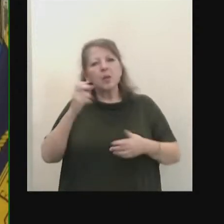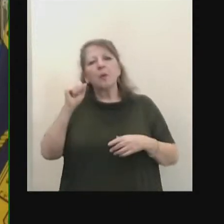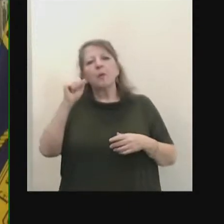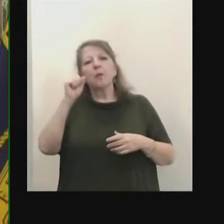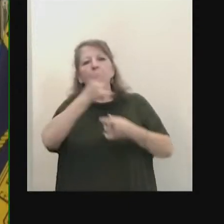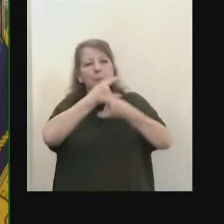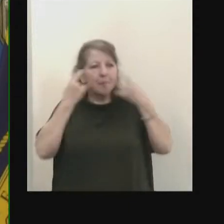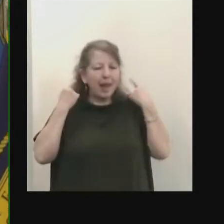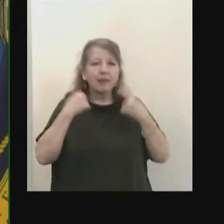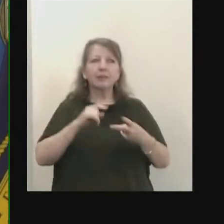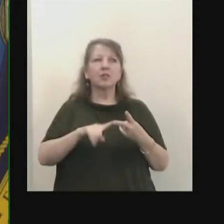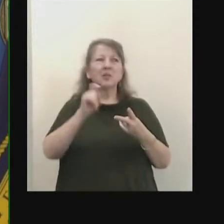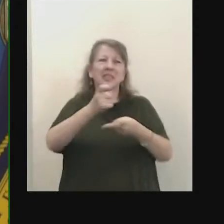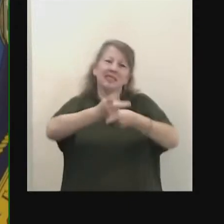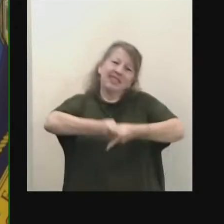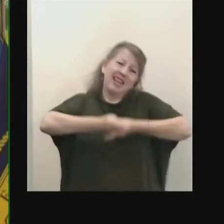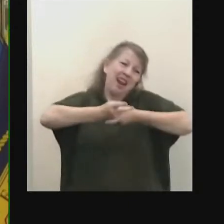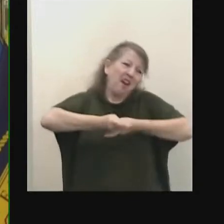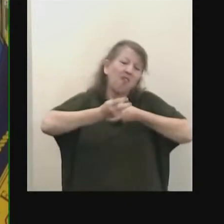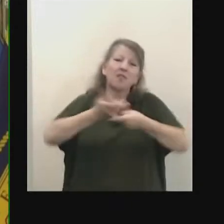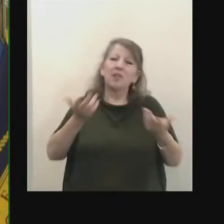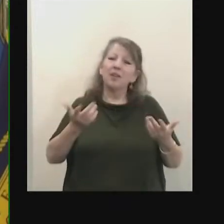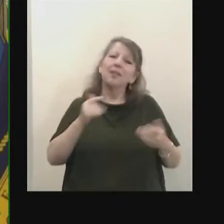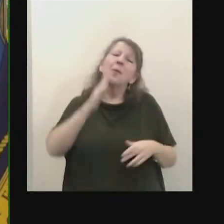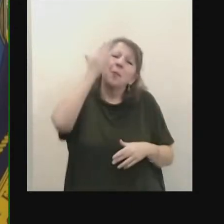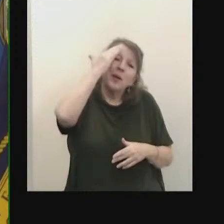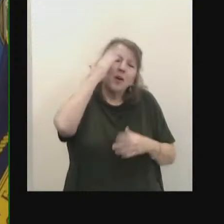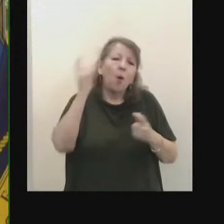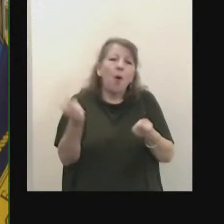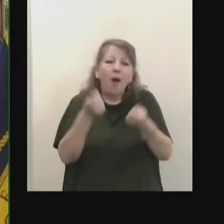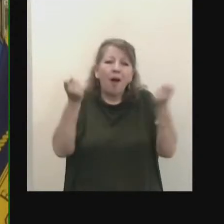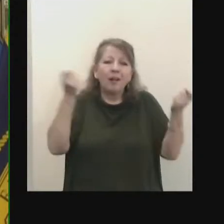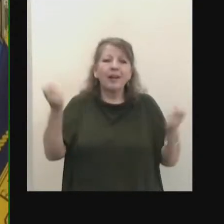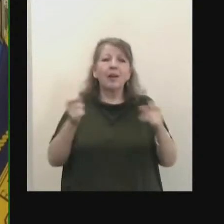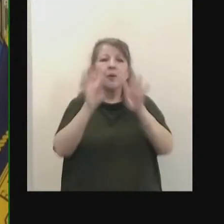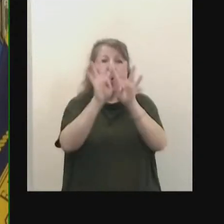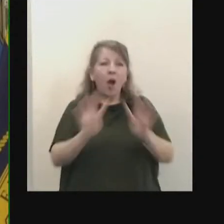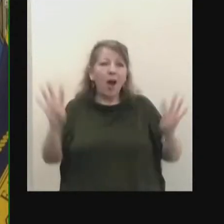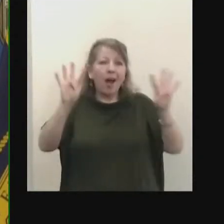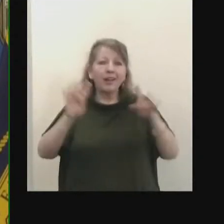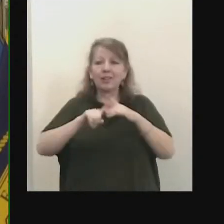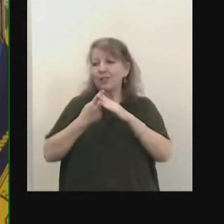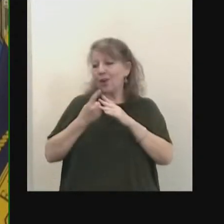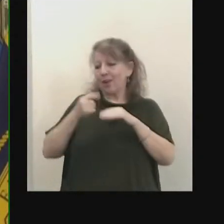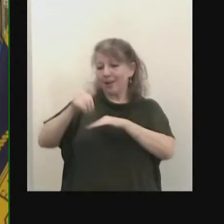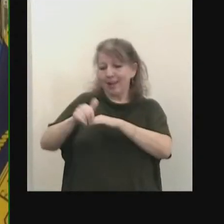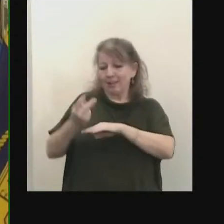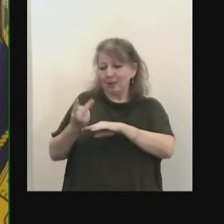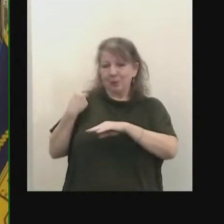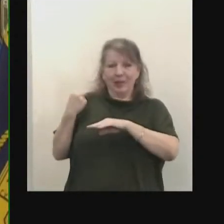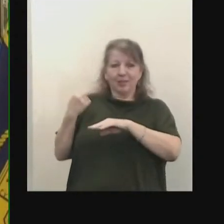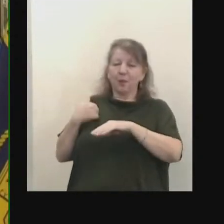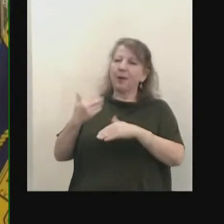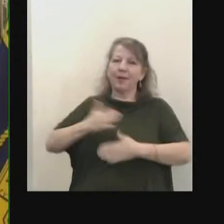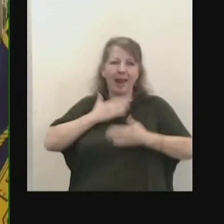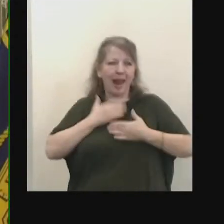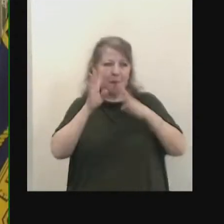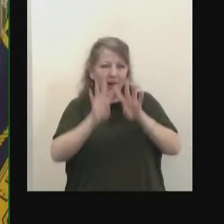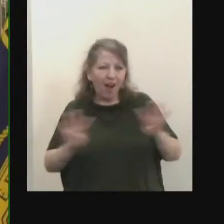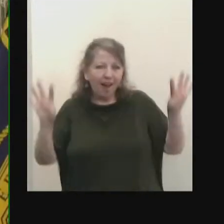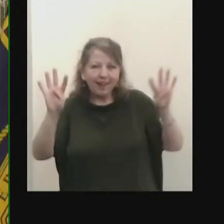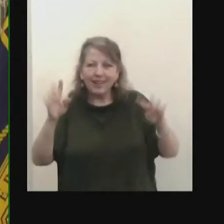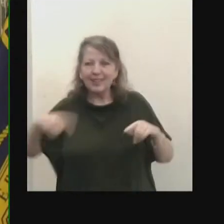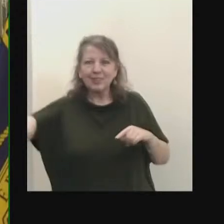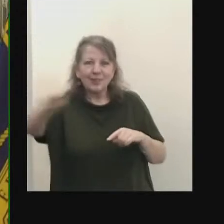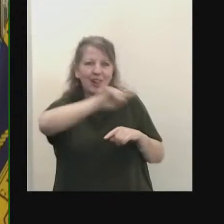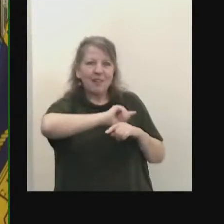know it is the holiday season. Hanukkah started 2 nights ago, and we certainly wish everyone a happy Hanukkah who celebrates. And